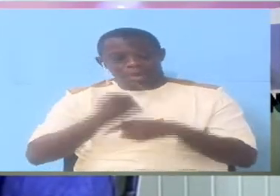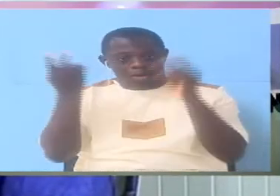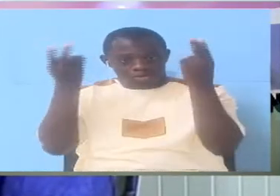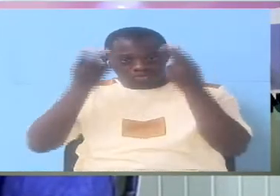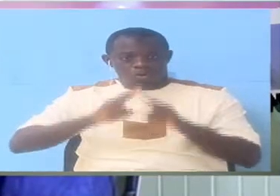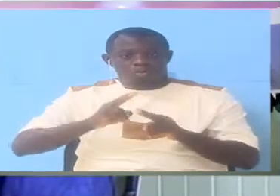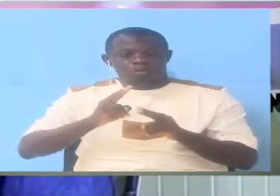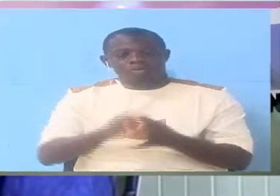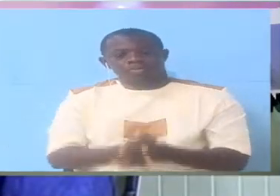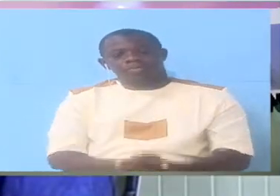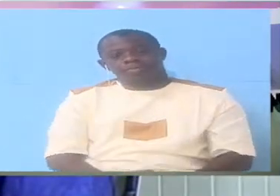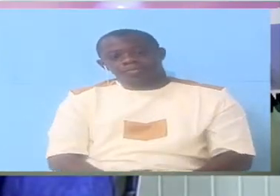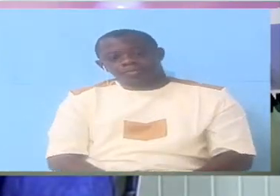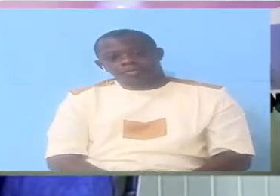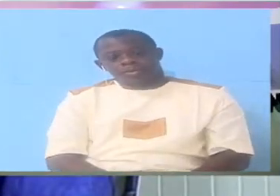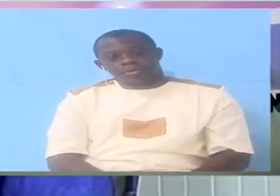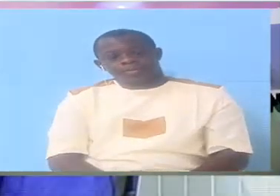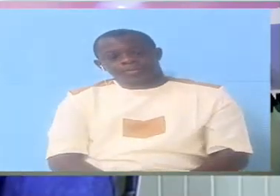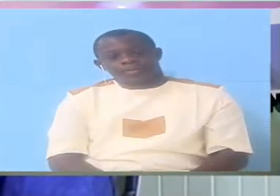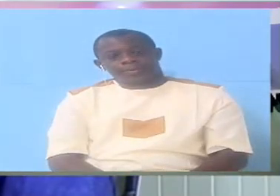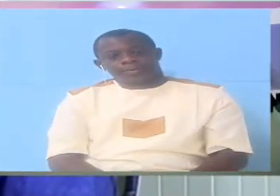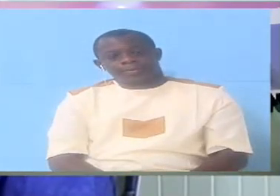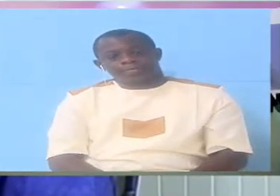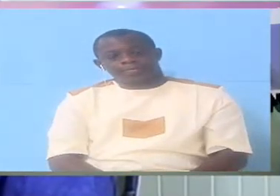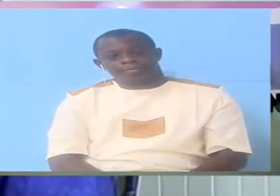soto balofo mu kule me yalon ko luwati nyala.